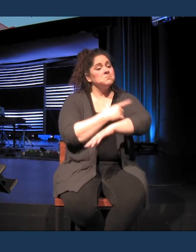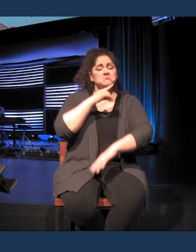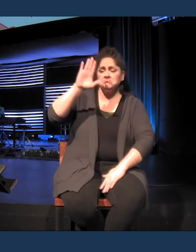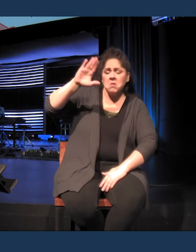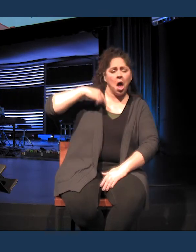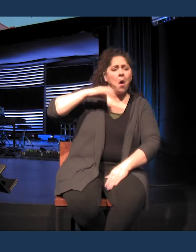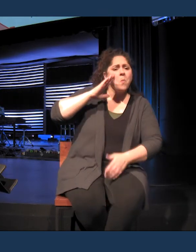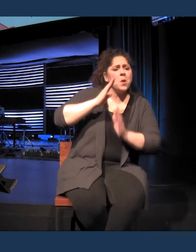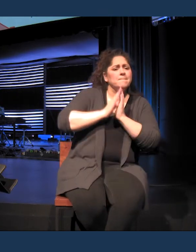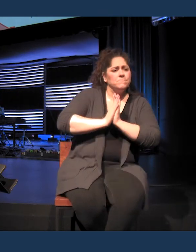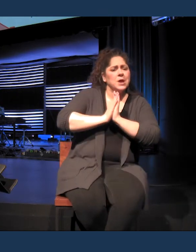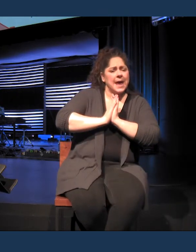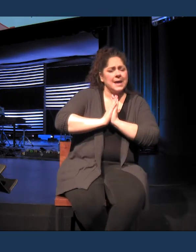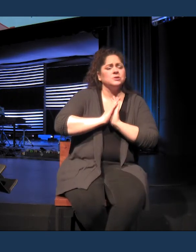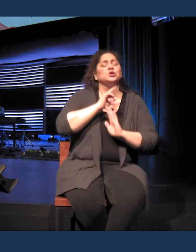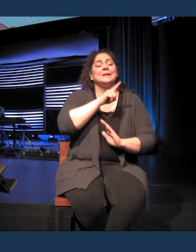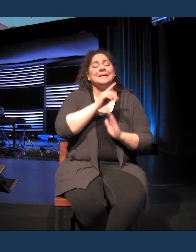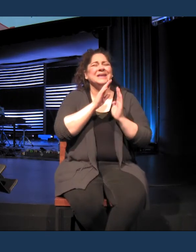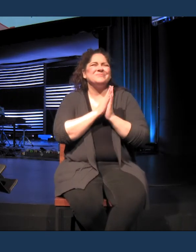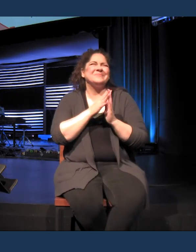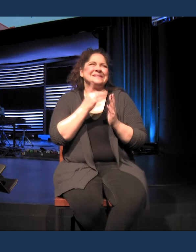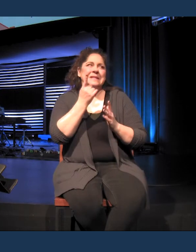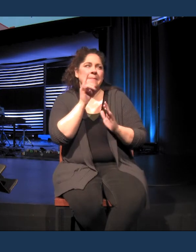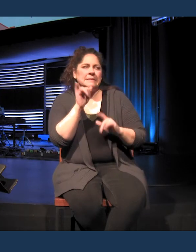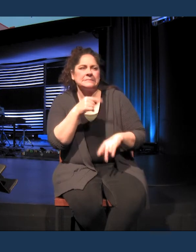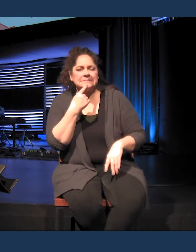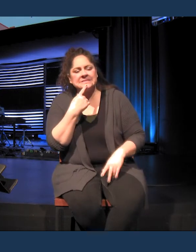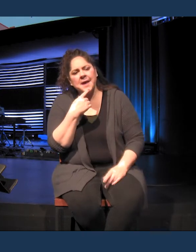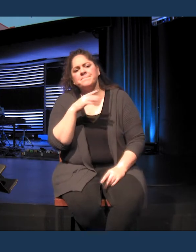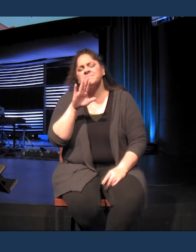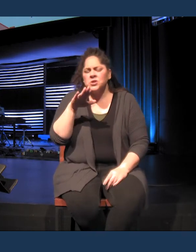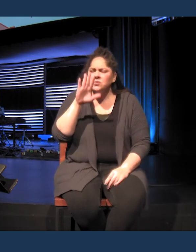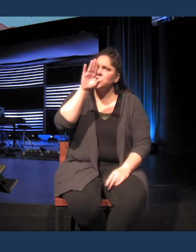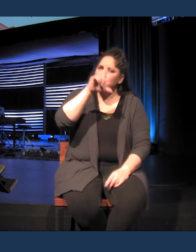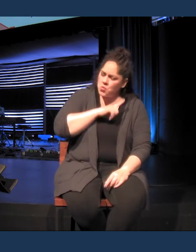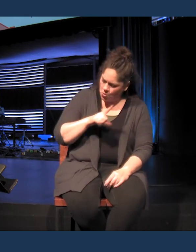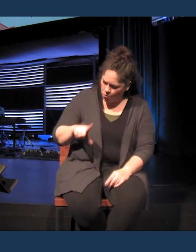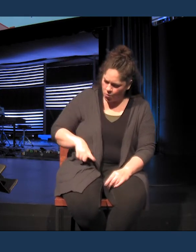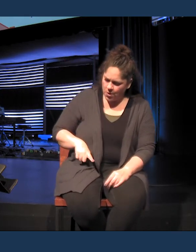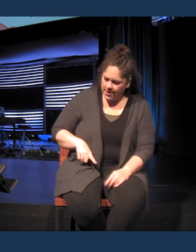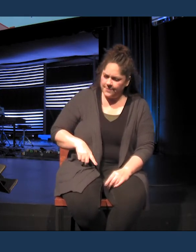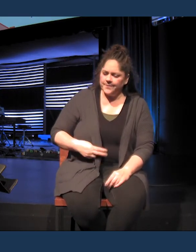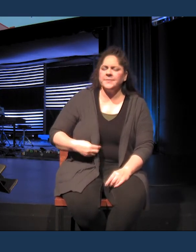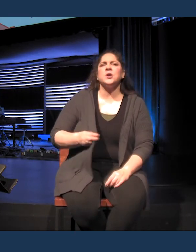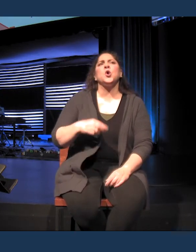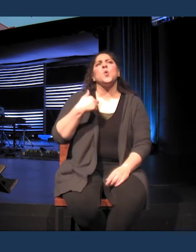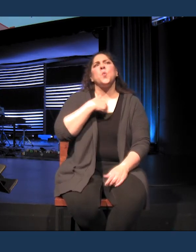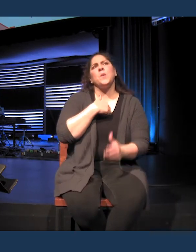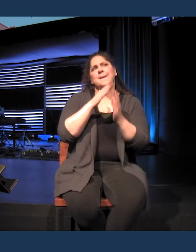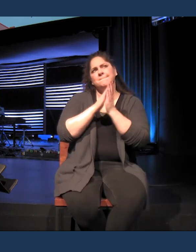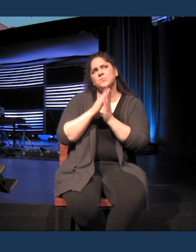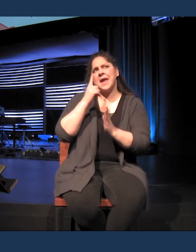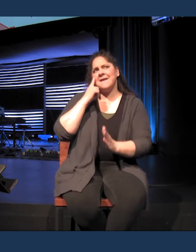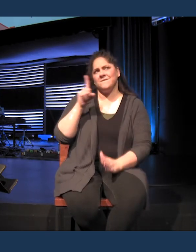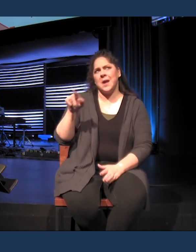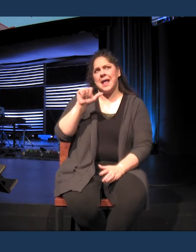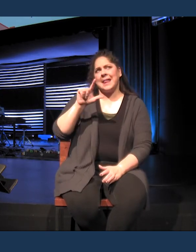pray. And he prayed something like this. He said, Lord, we pray for